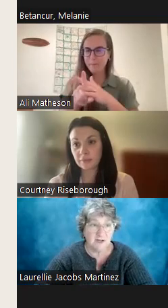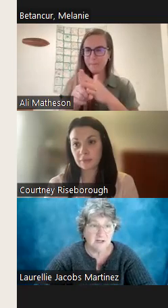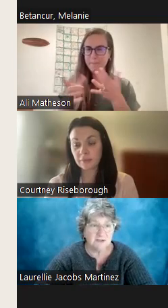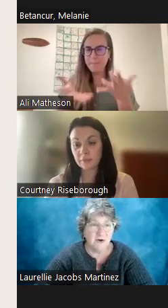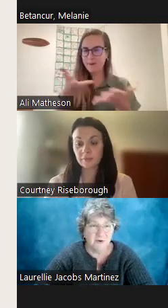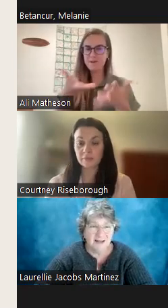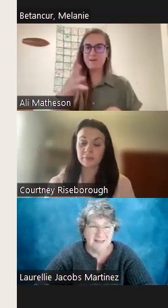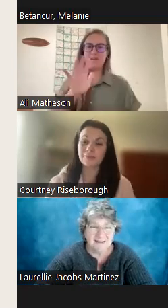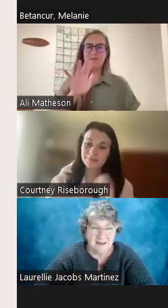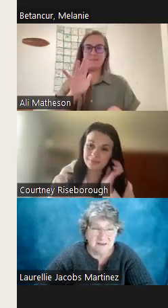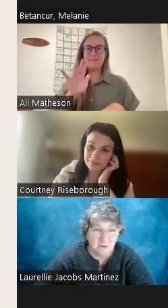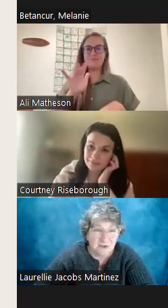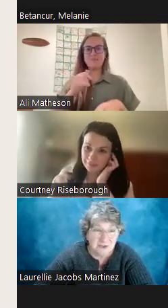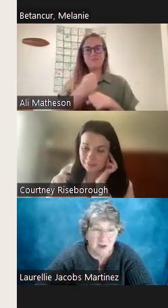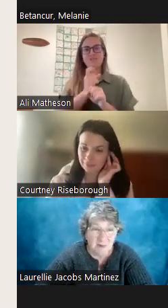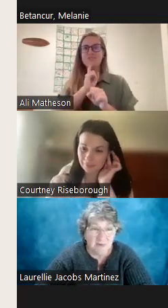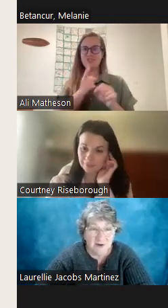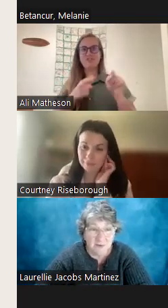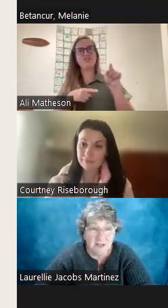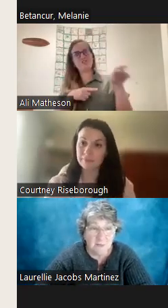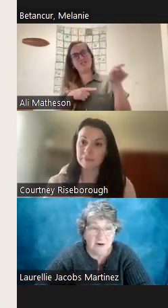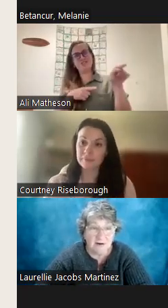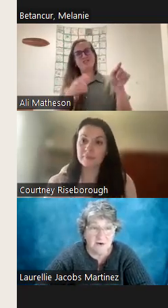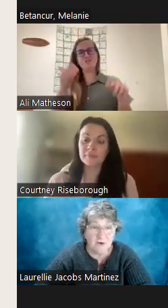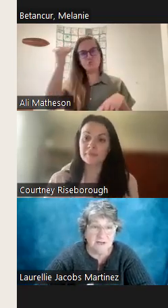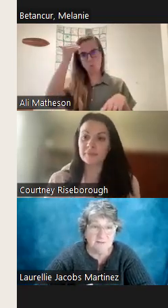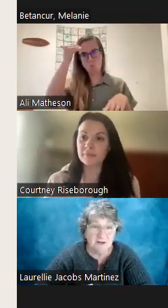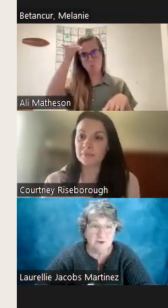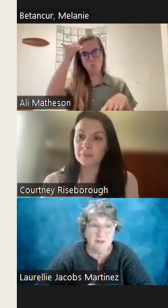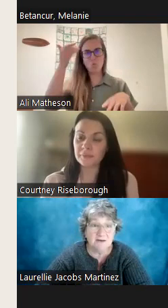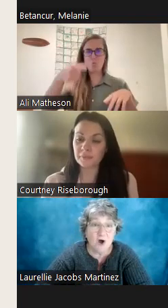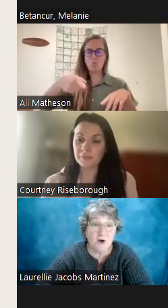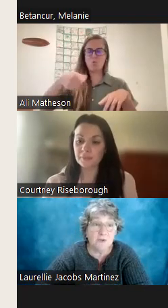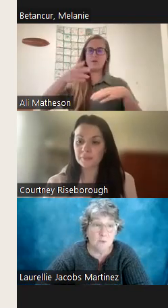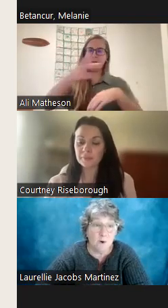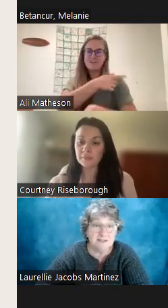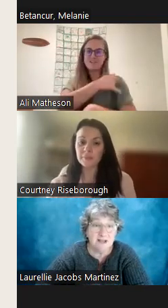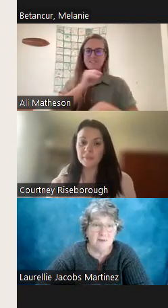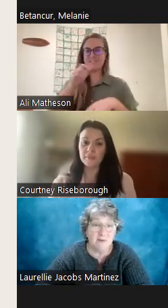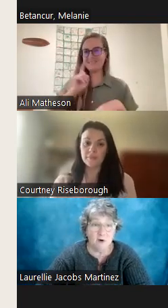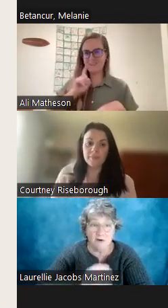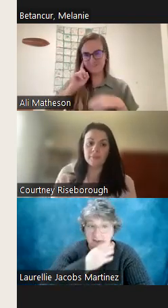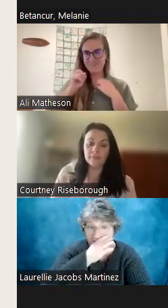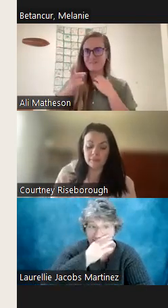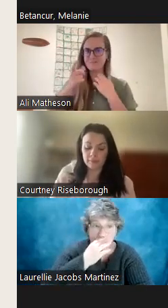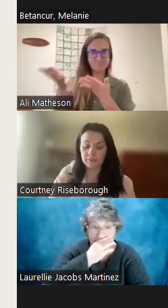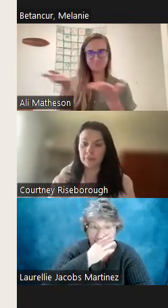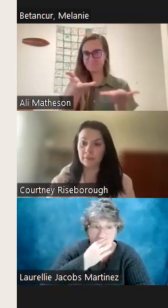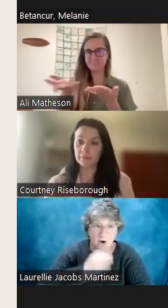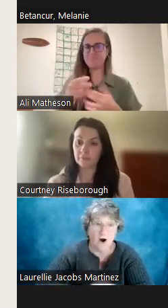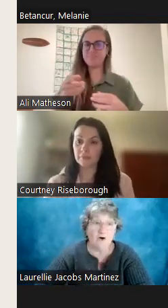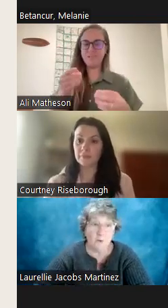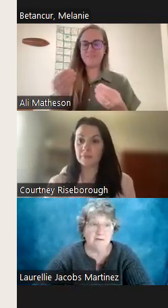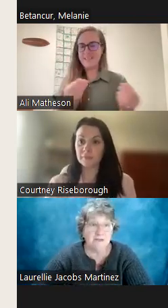turn. So these kinds of situations pop up frequently where, you need to make sure that not only one staff member, but all staff